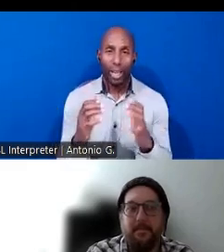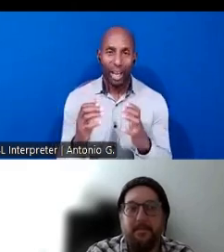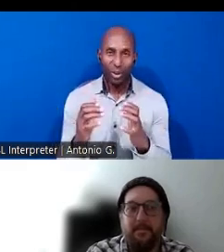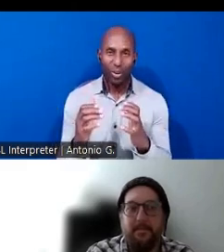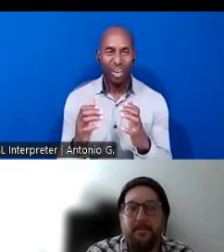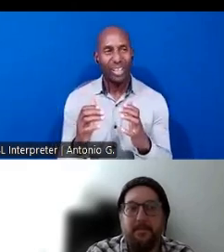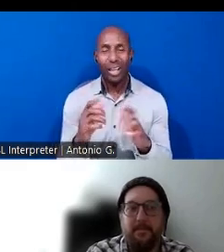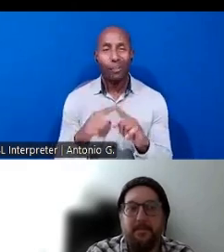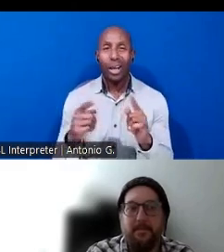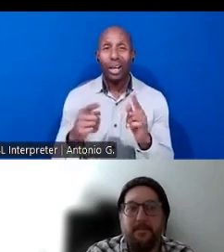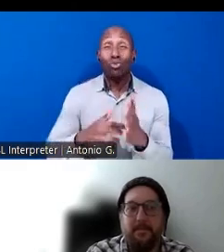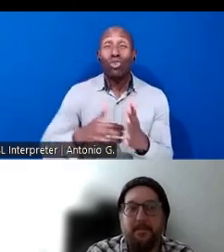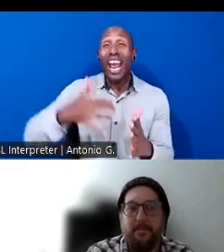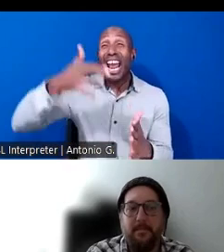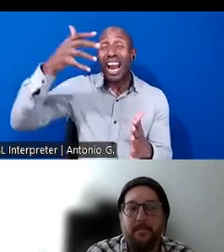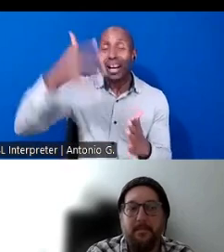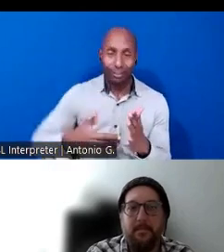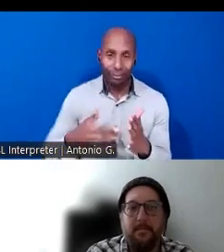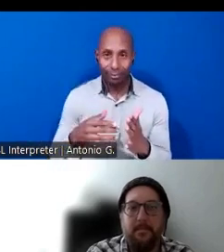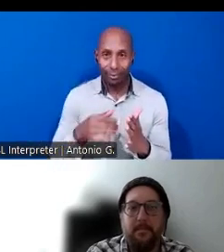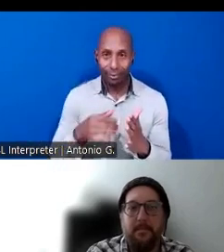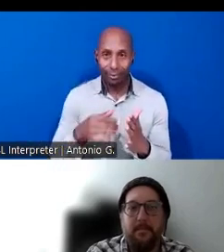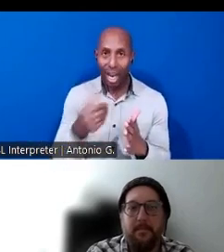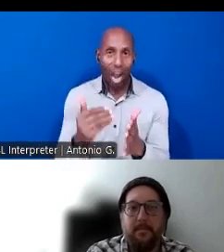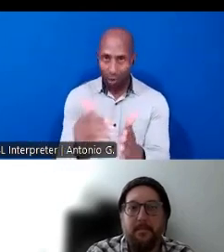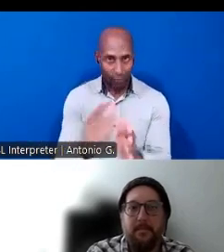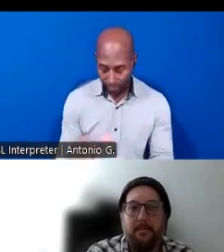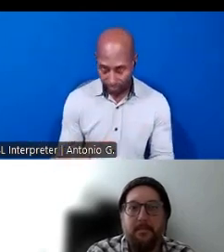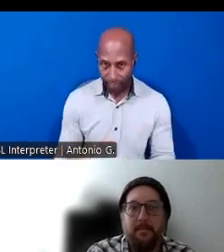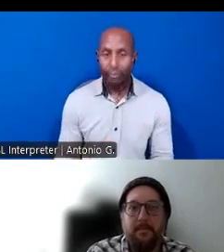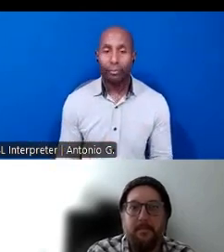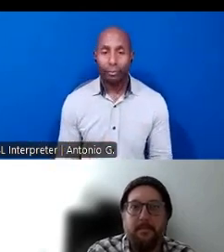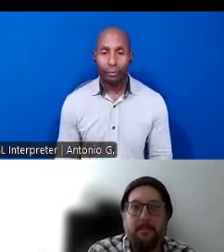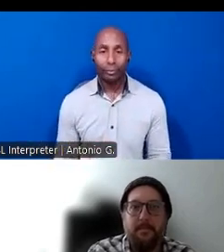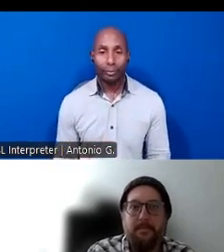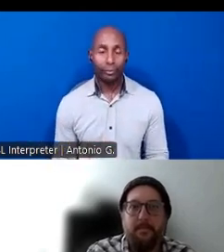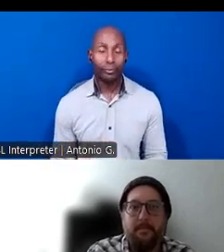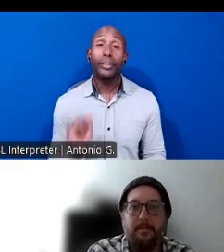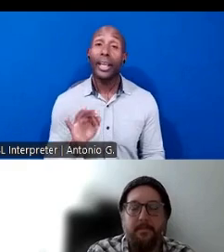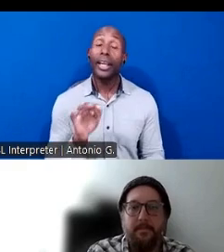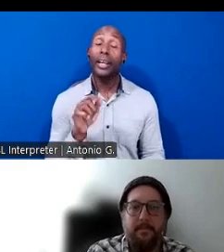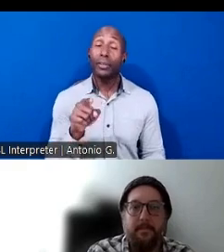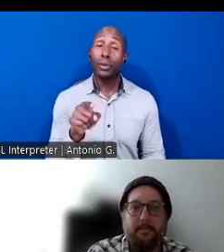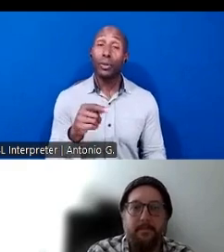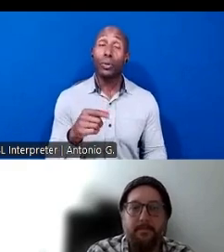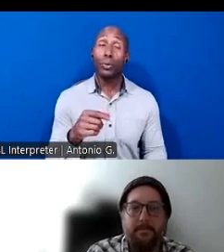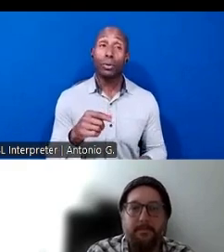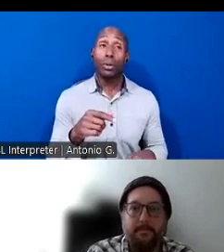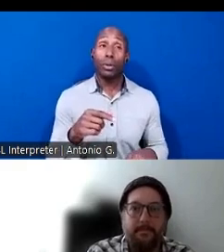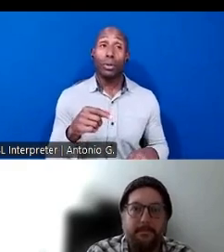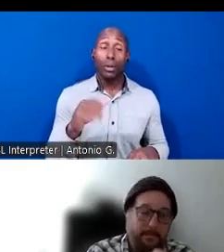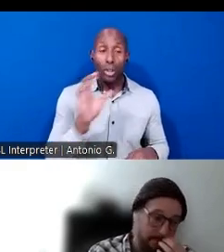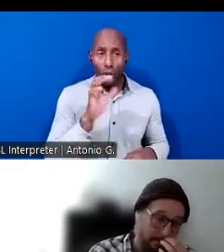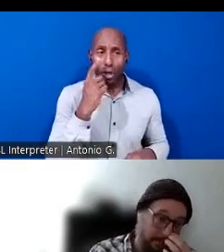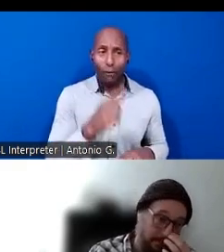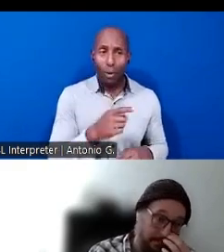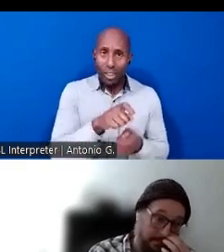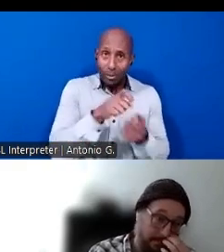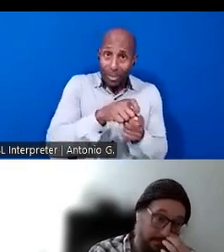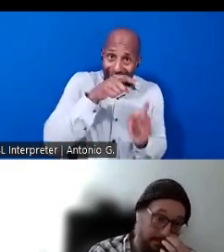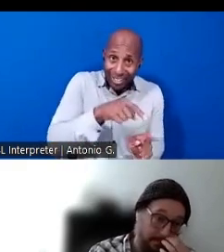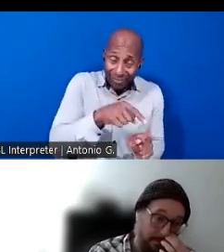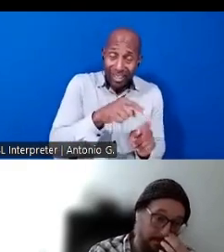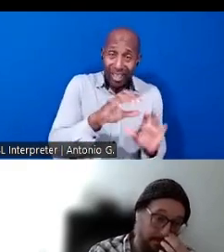We have an other category if the specific category on the form for the position you're trying to report is not listed, there is an